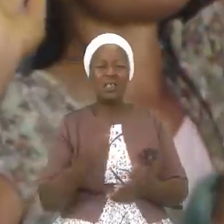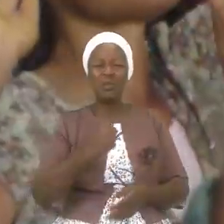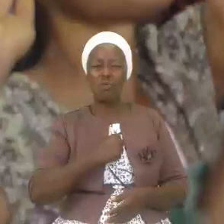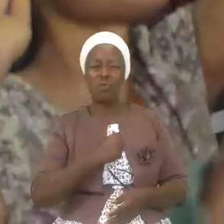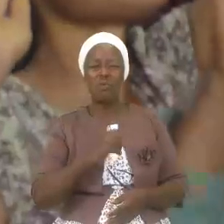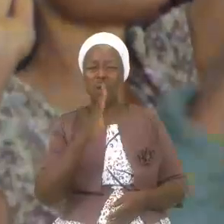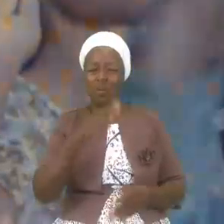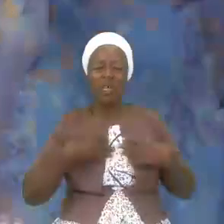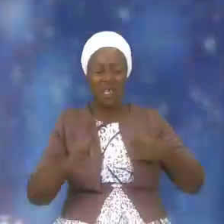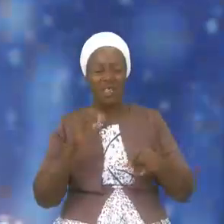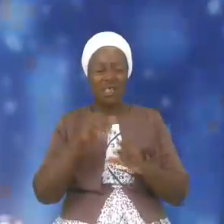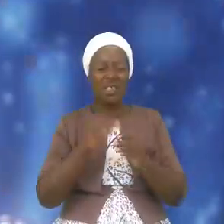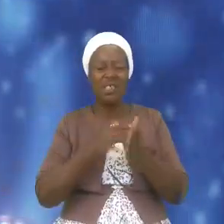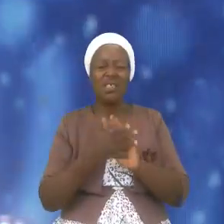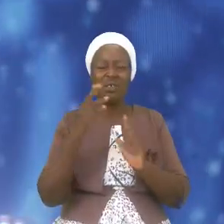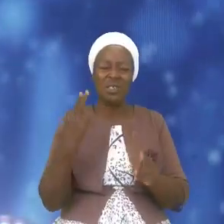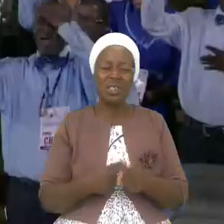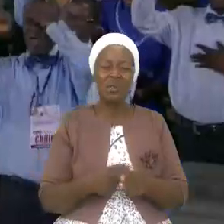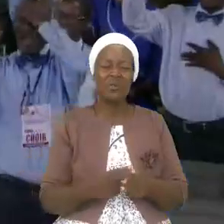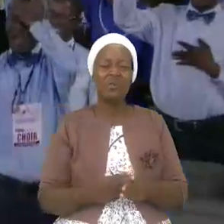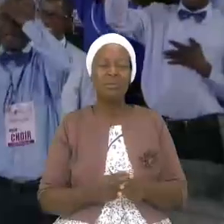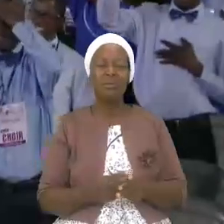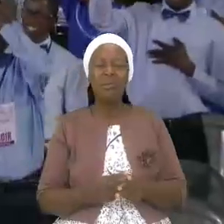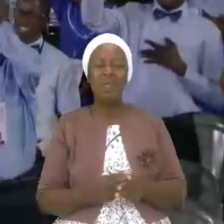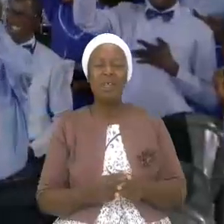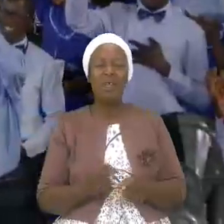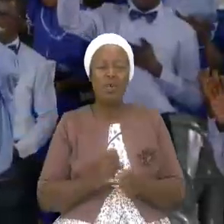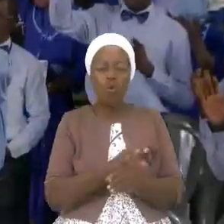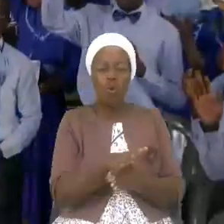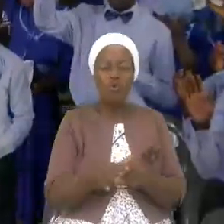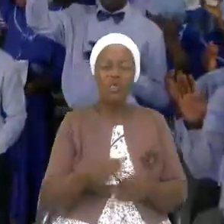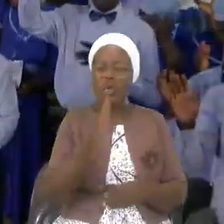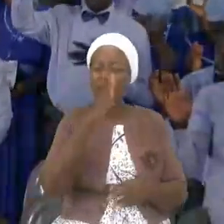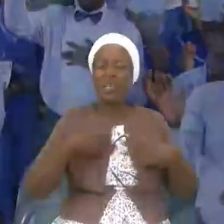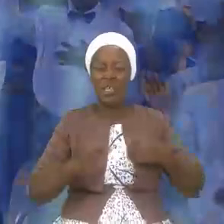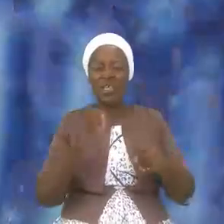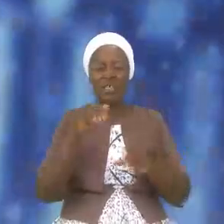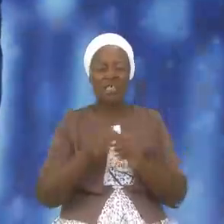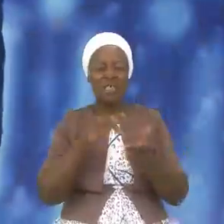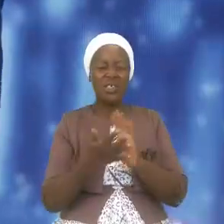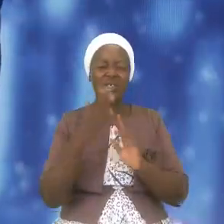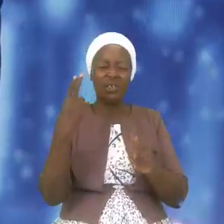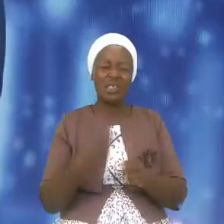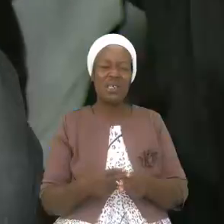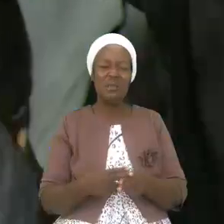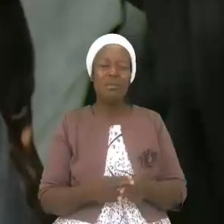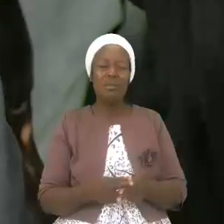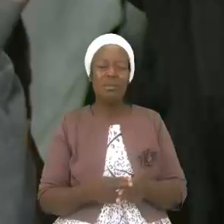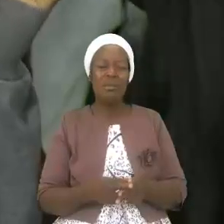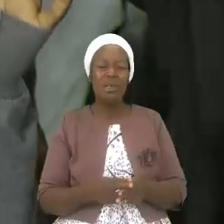COVID, be healed in Jesus' name. HIV/AIDS, be healed in Jesus'